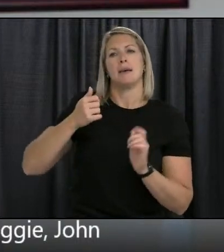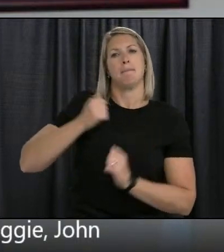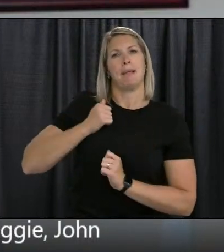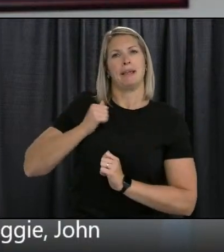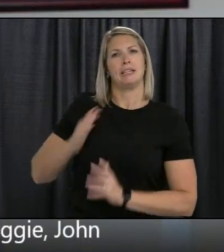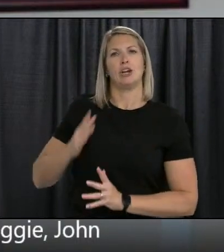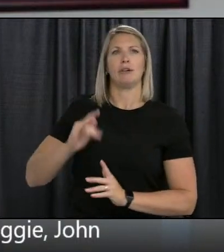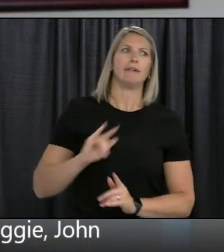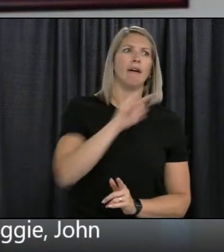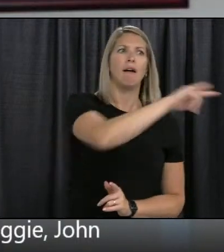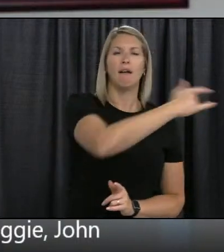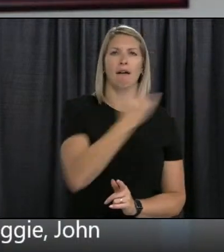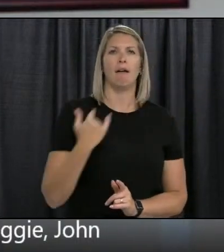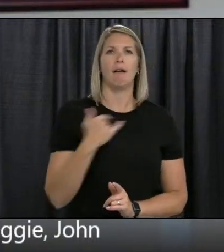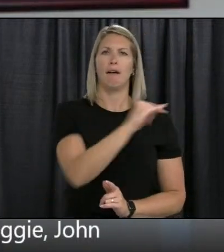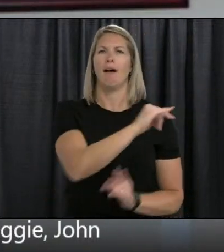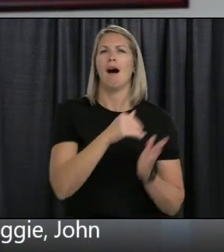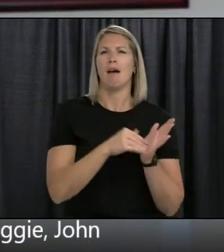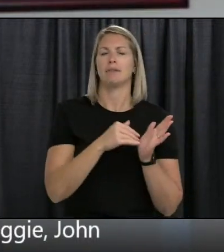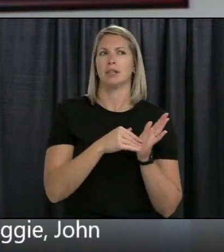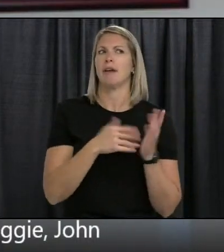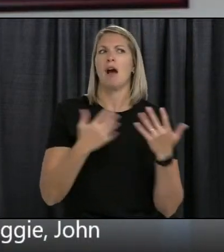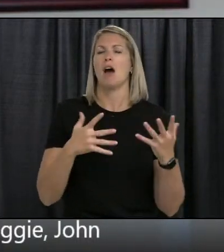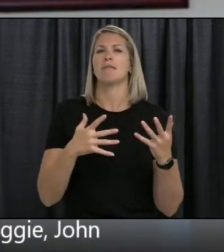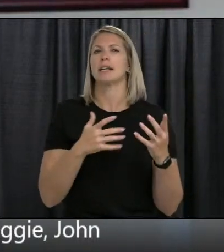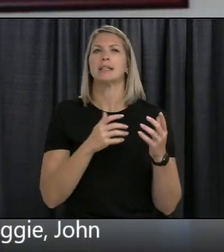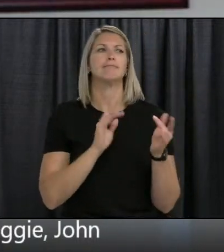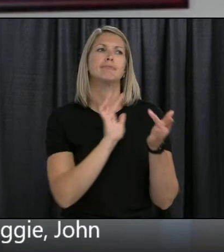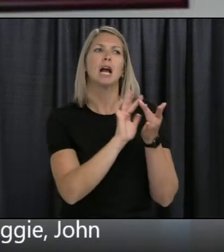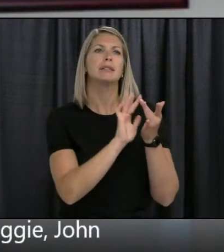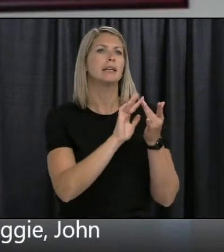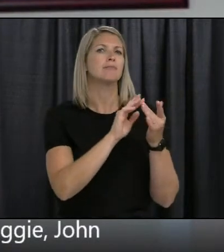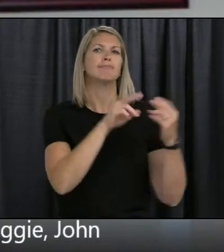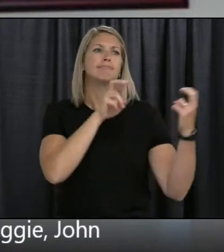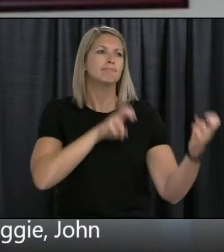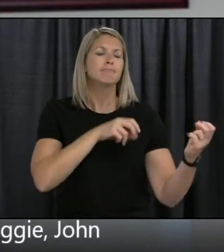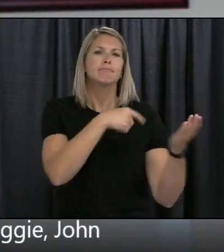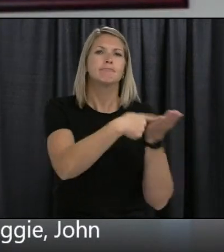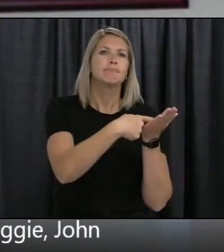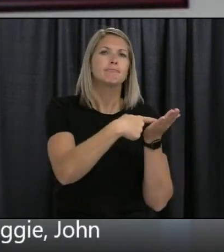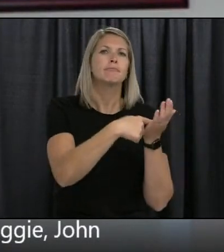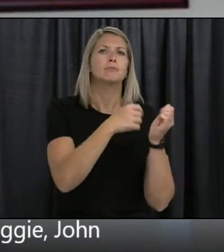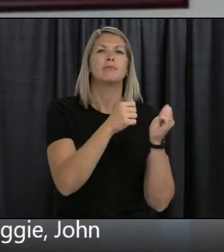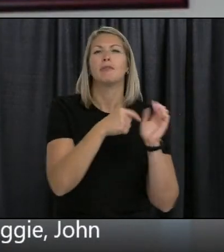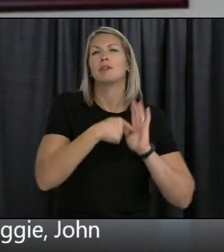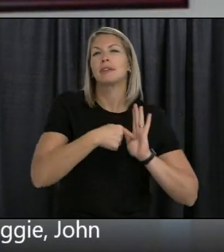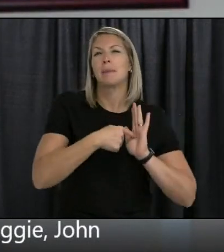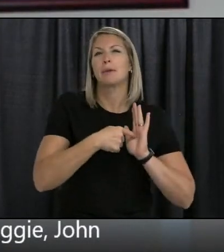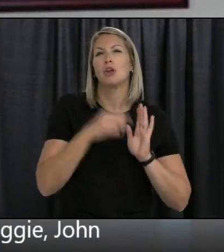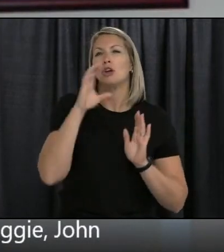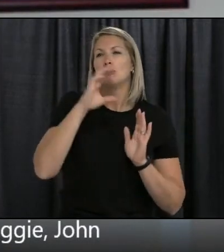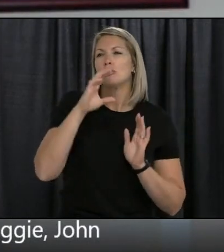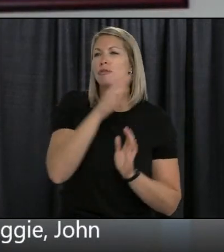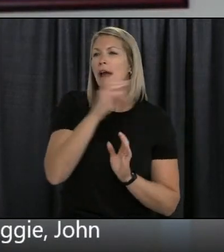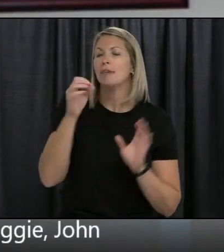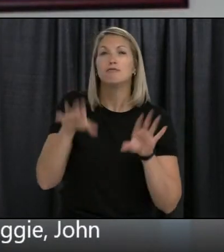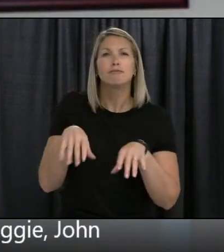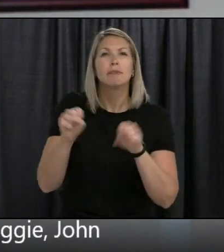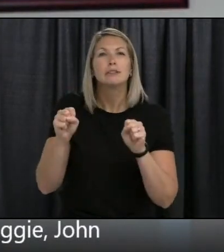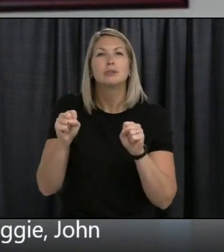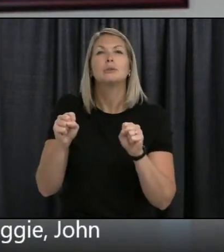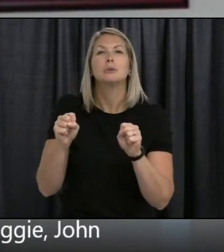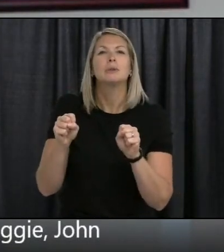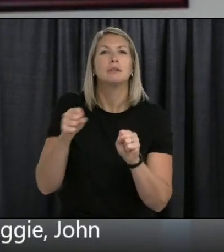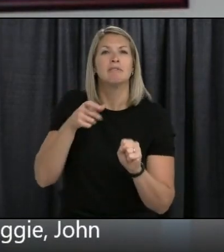have regular discussions through military liaison about things like the search and rescue aircraft flight that came in last week